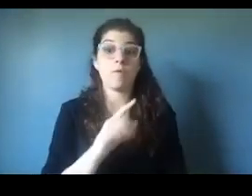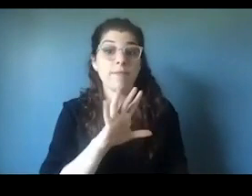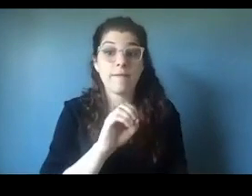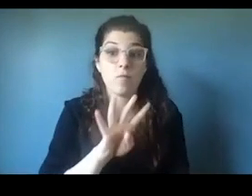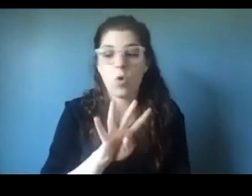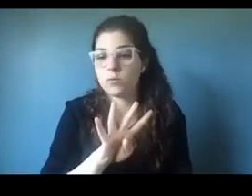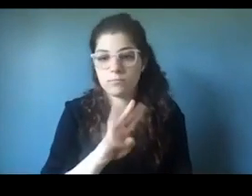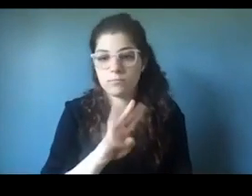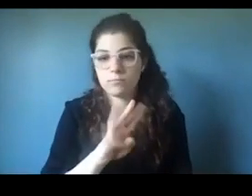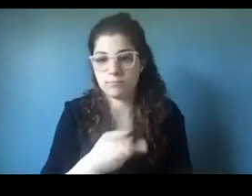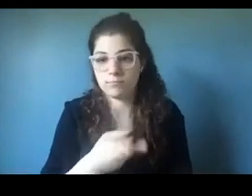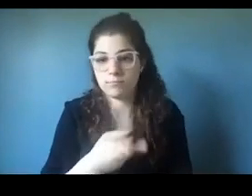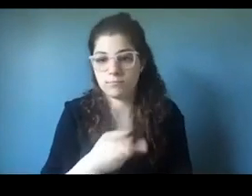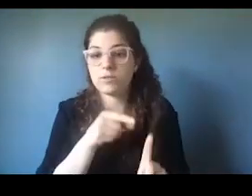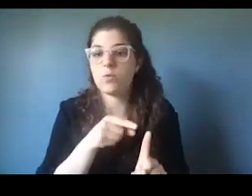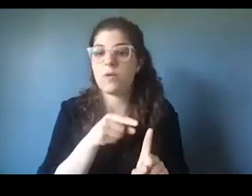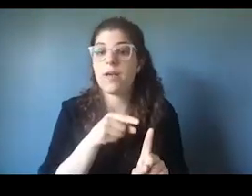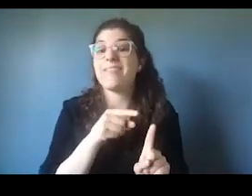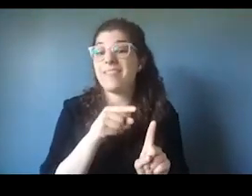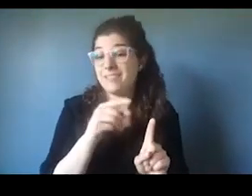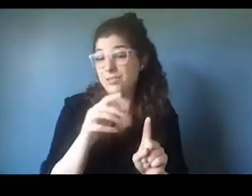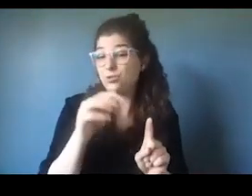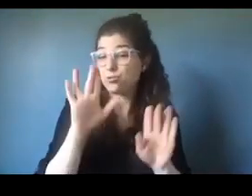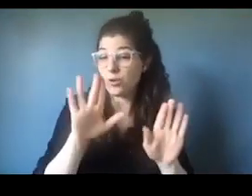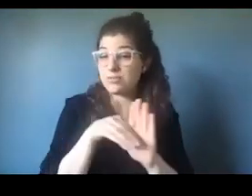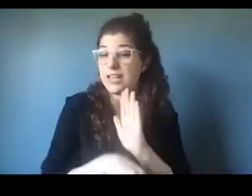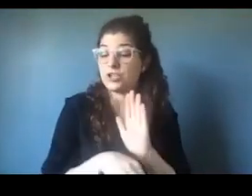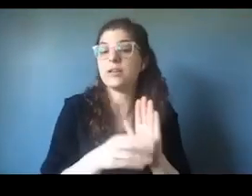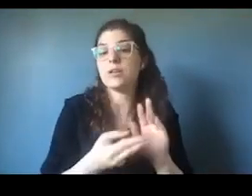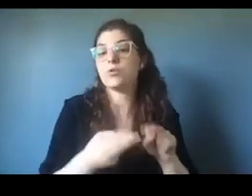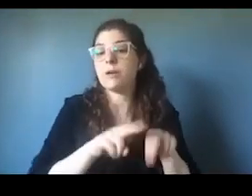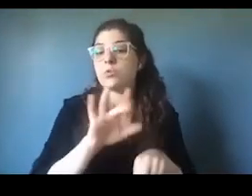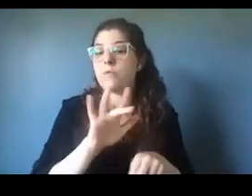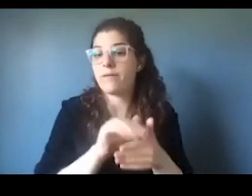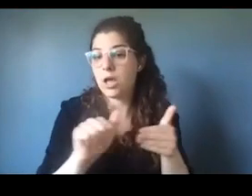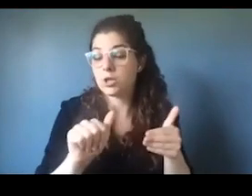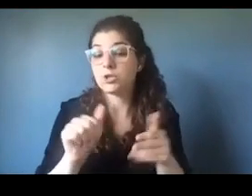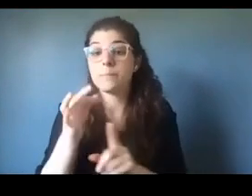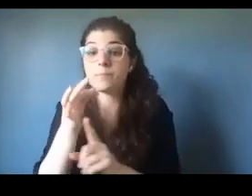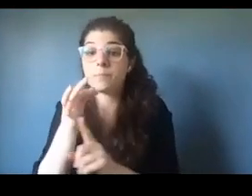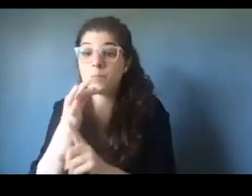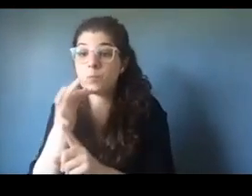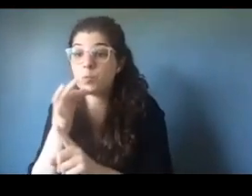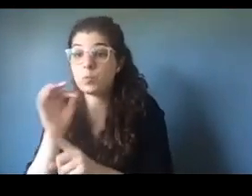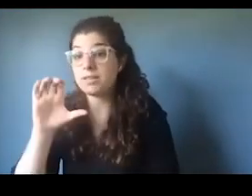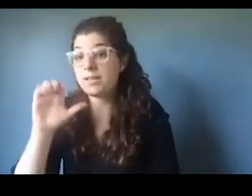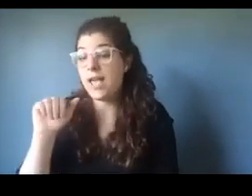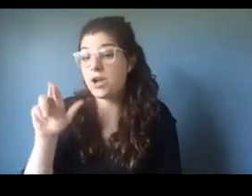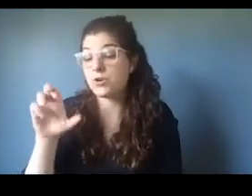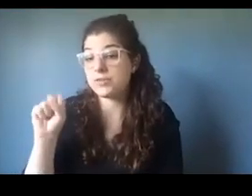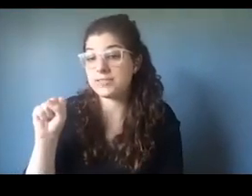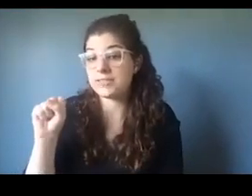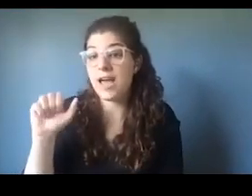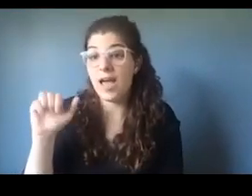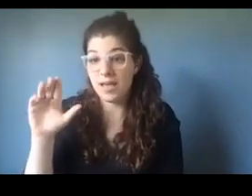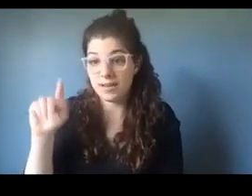Great Recession, they increased that benefit level by $25. Okay, we're about to see under the CARES Act, a lot of these kinds of